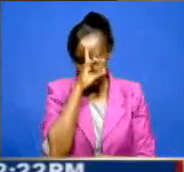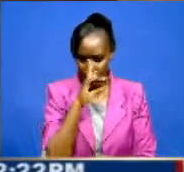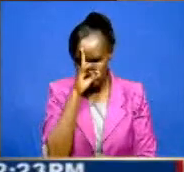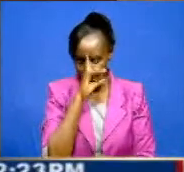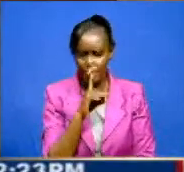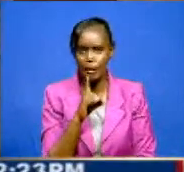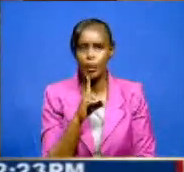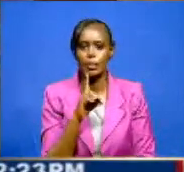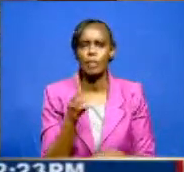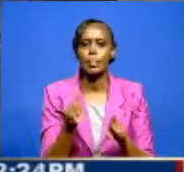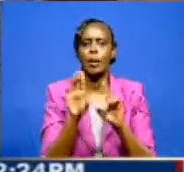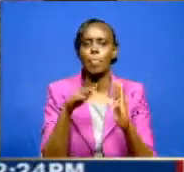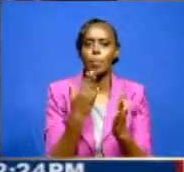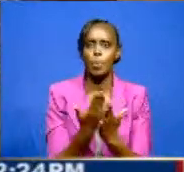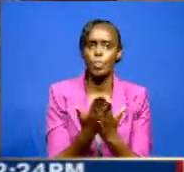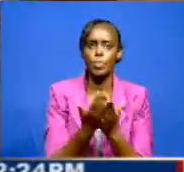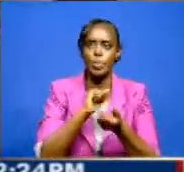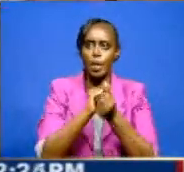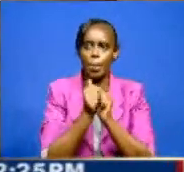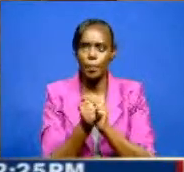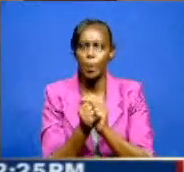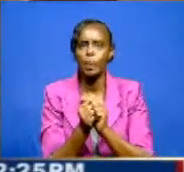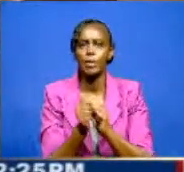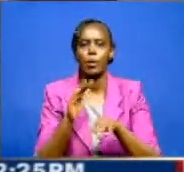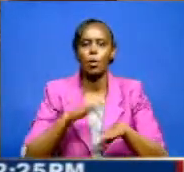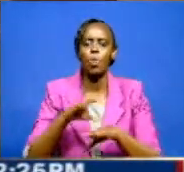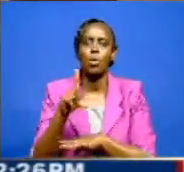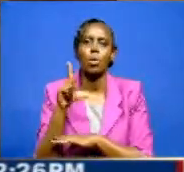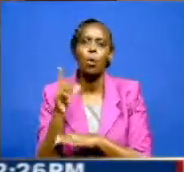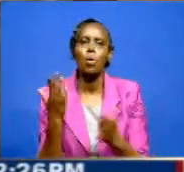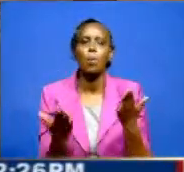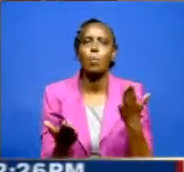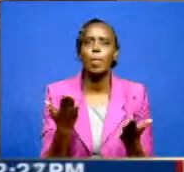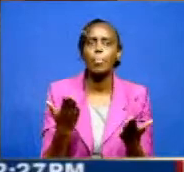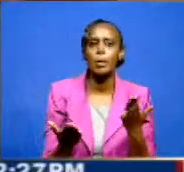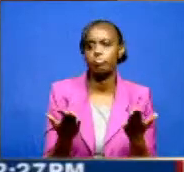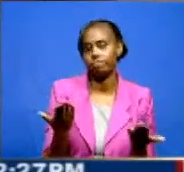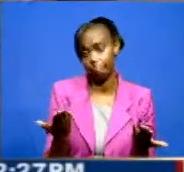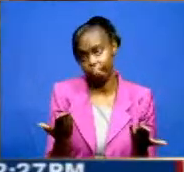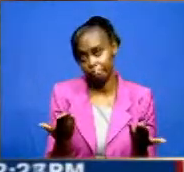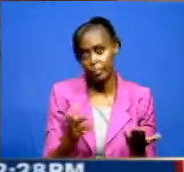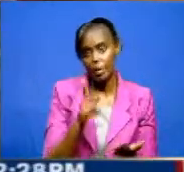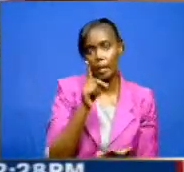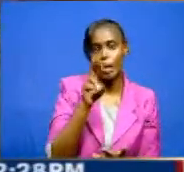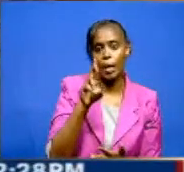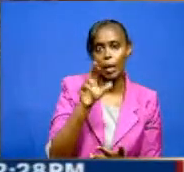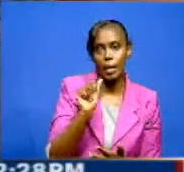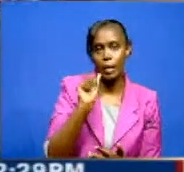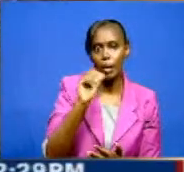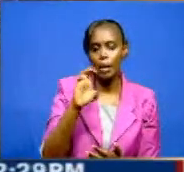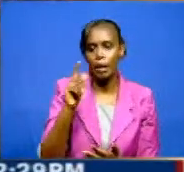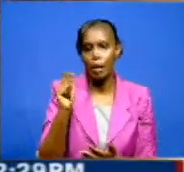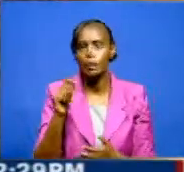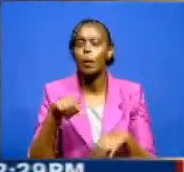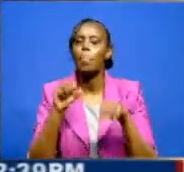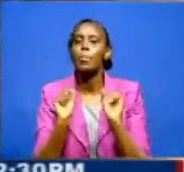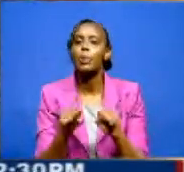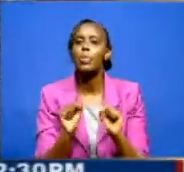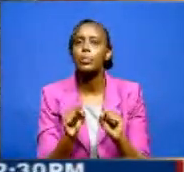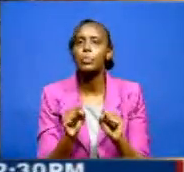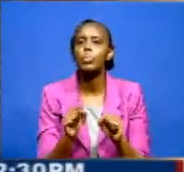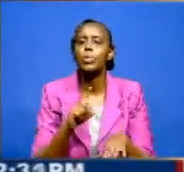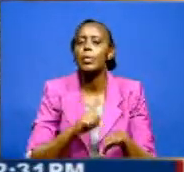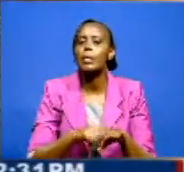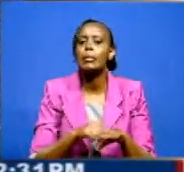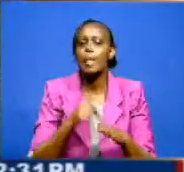even propose an amendment to certain laws, like maybe the KRA Act, so that, when